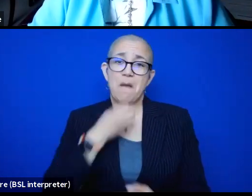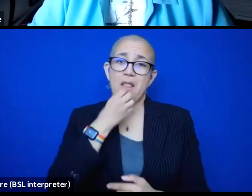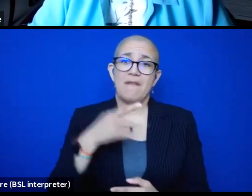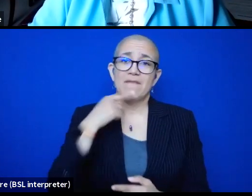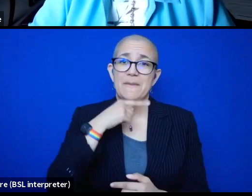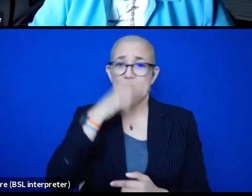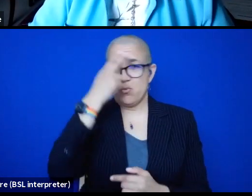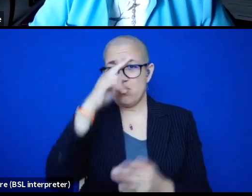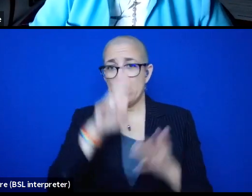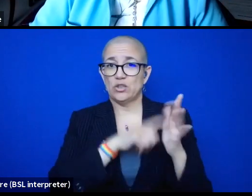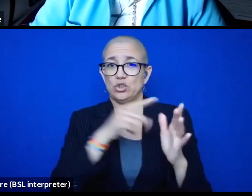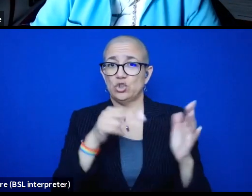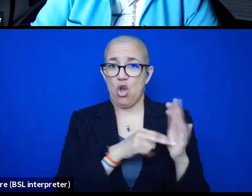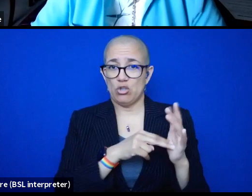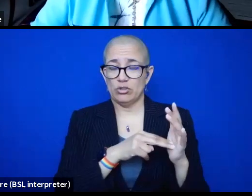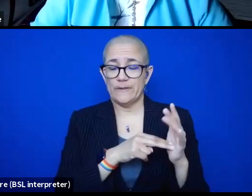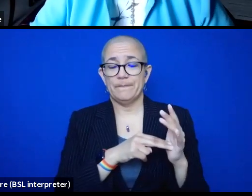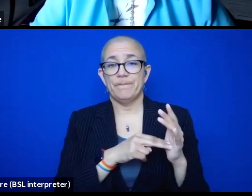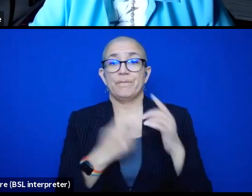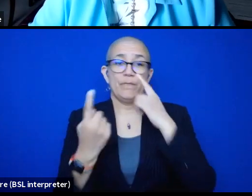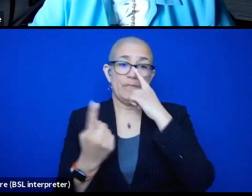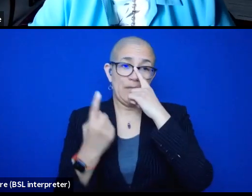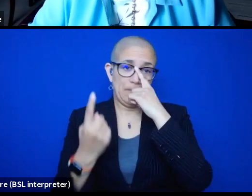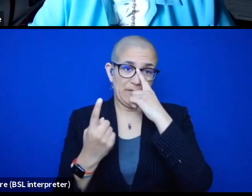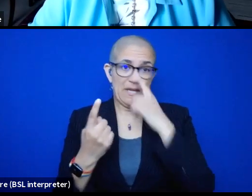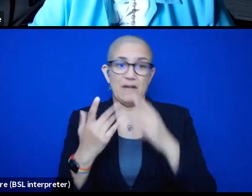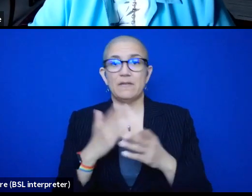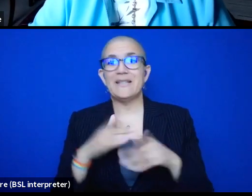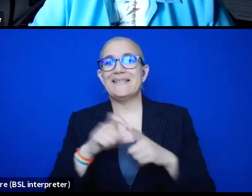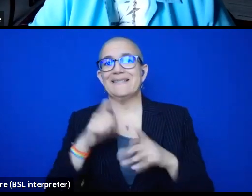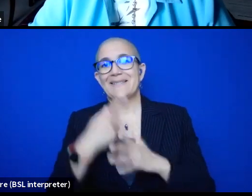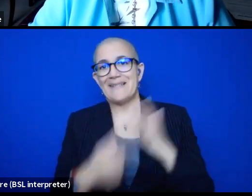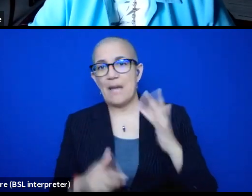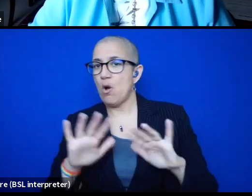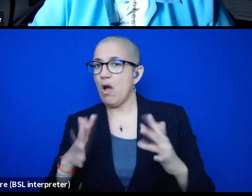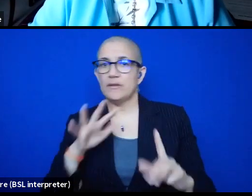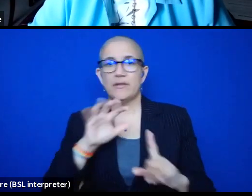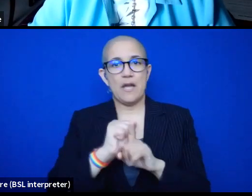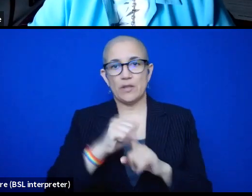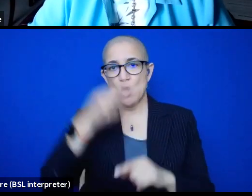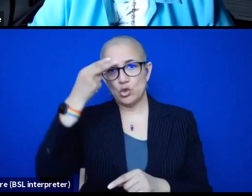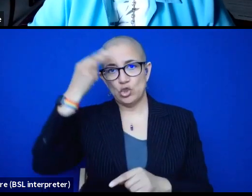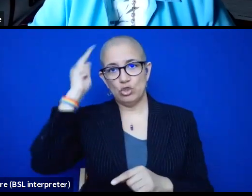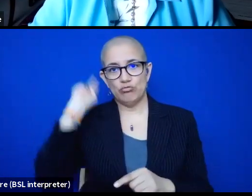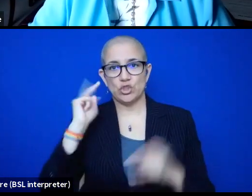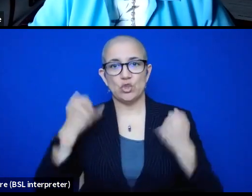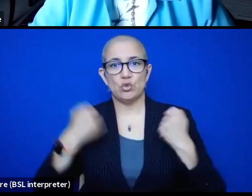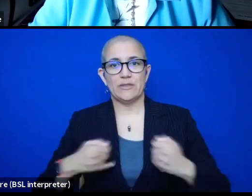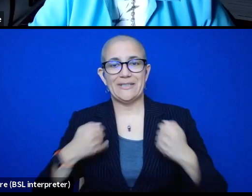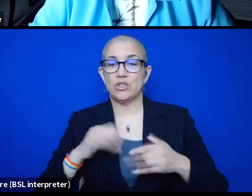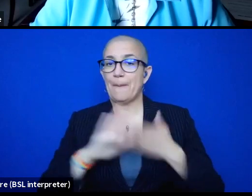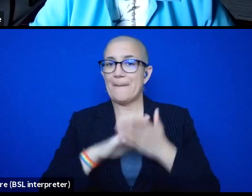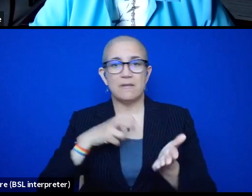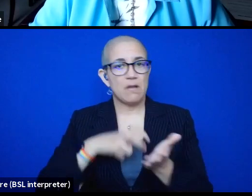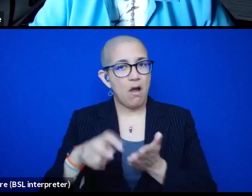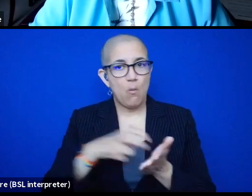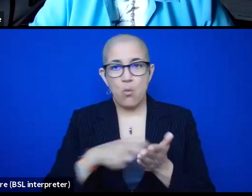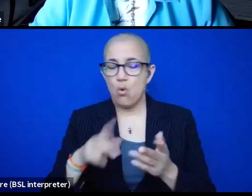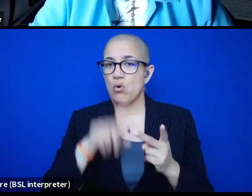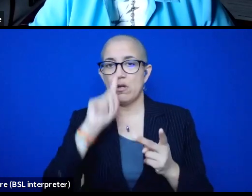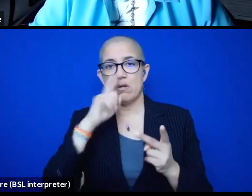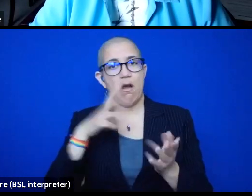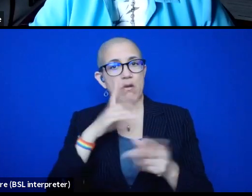John, who is very disabled. He has an undiagnosed neurological condition, which means he can't walk or talk and has